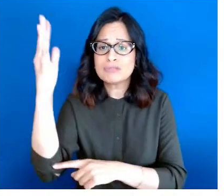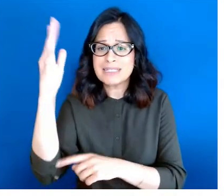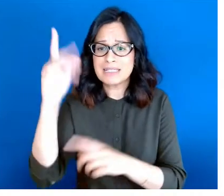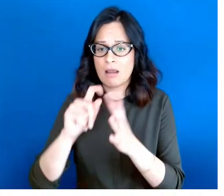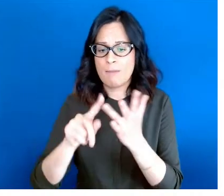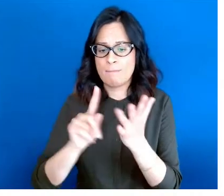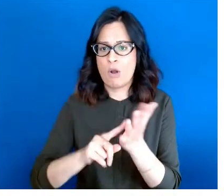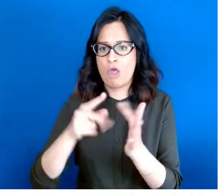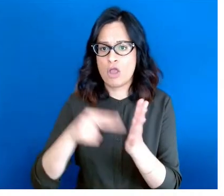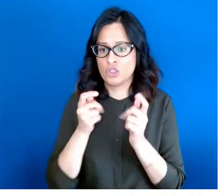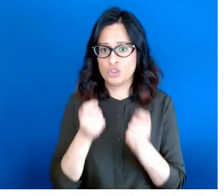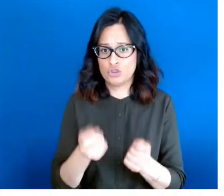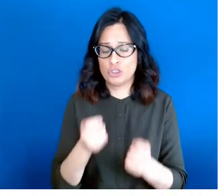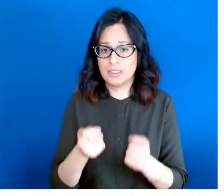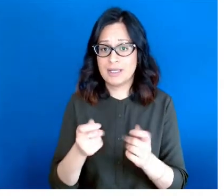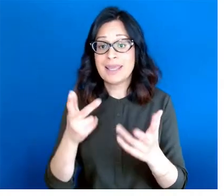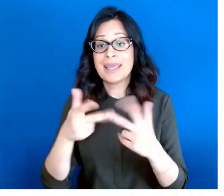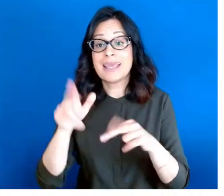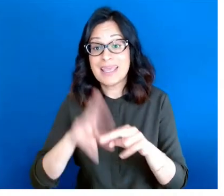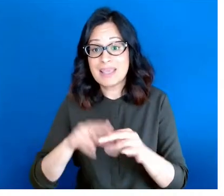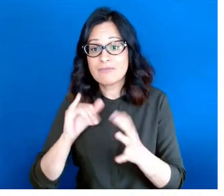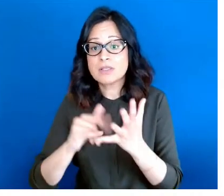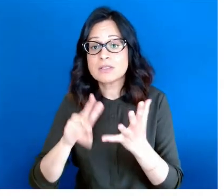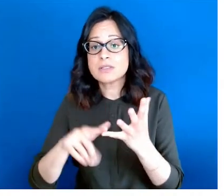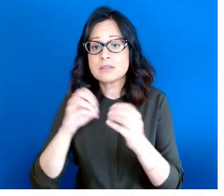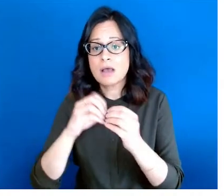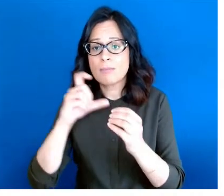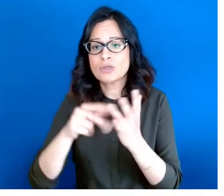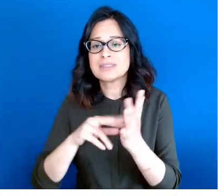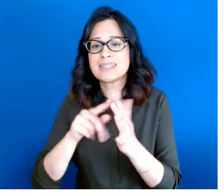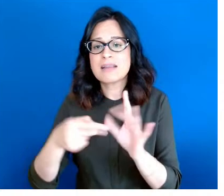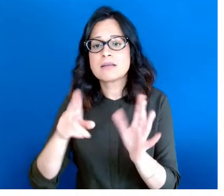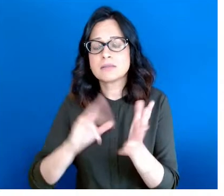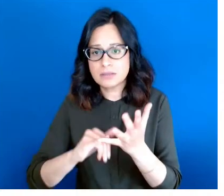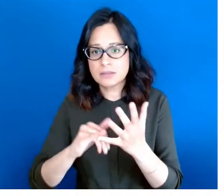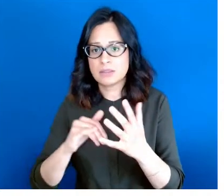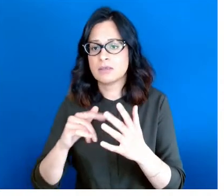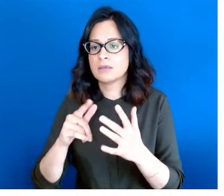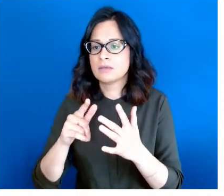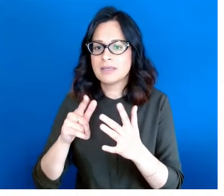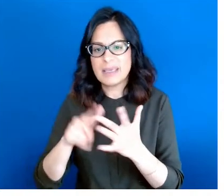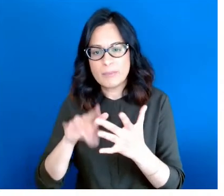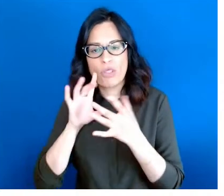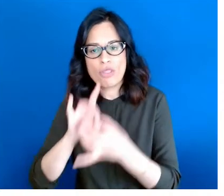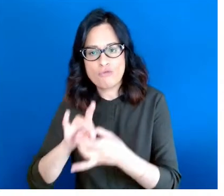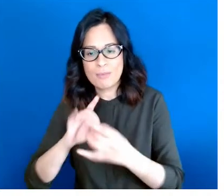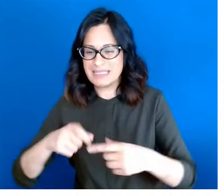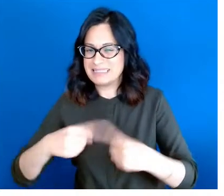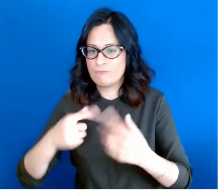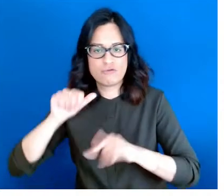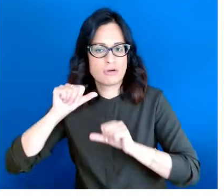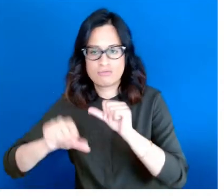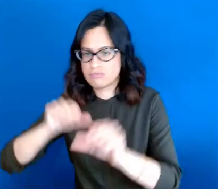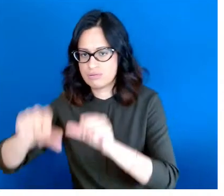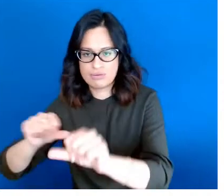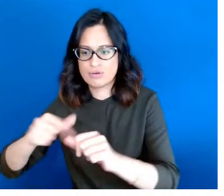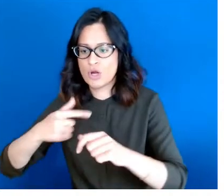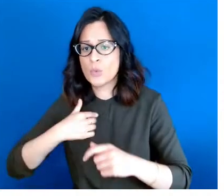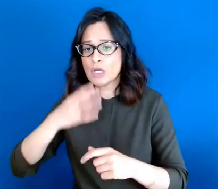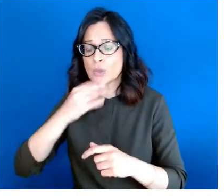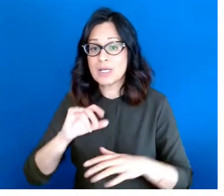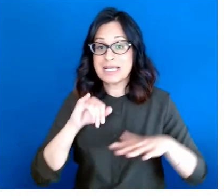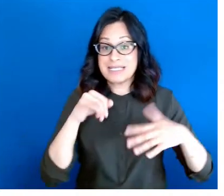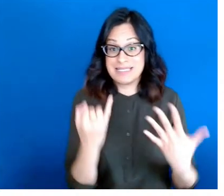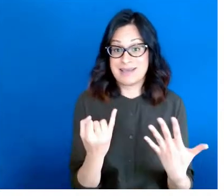you do subcutaneous immunotherapy, there are different protocols. We use a protocol that provides 6